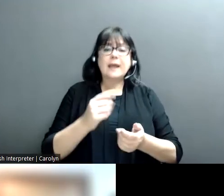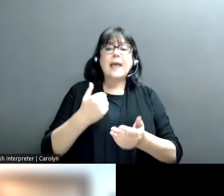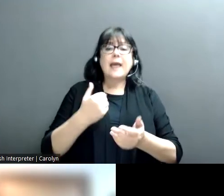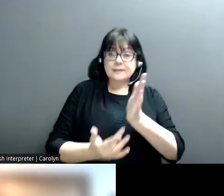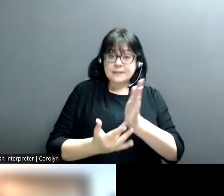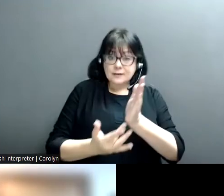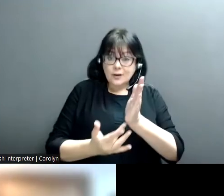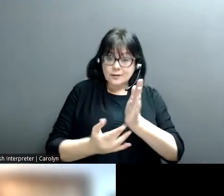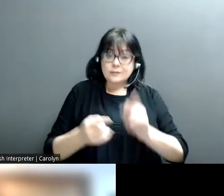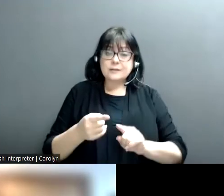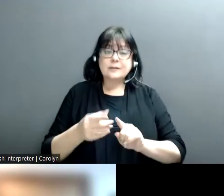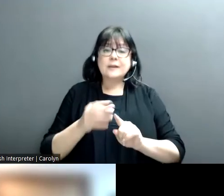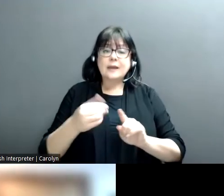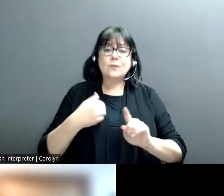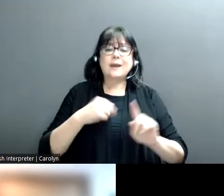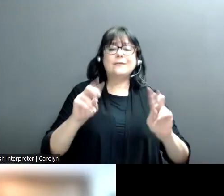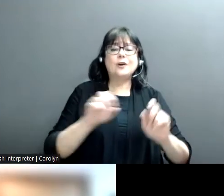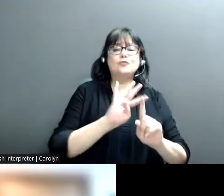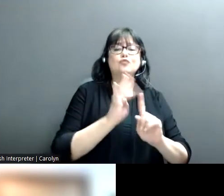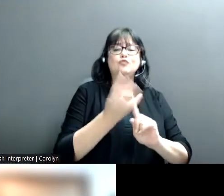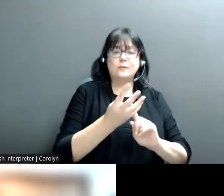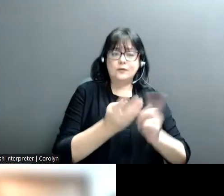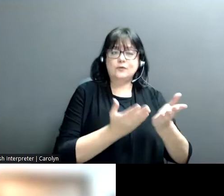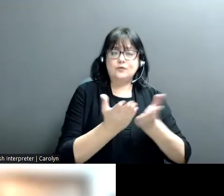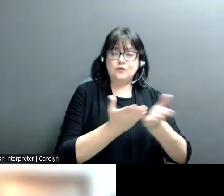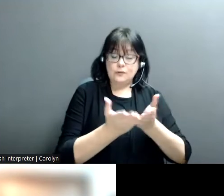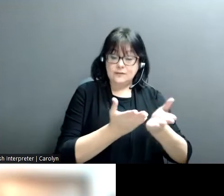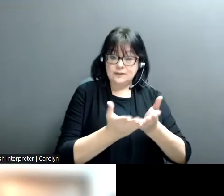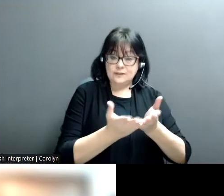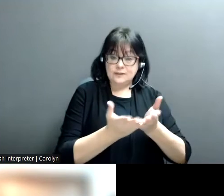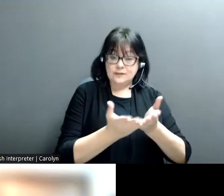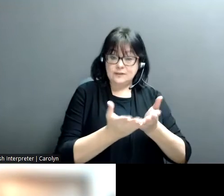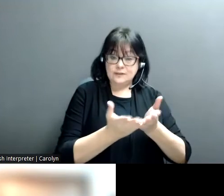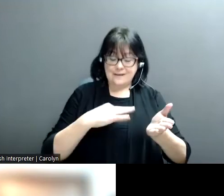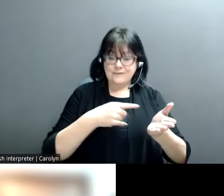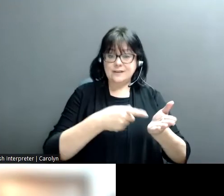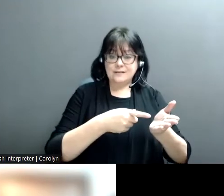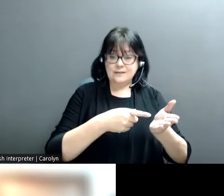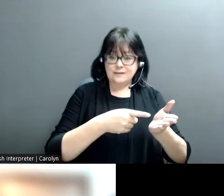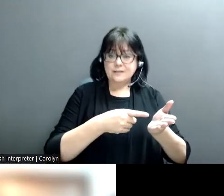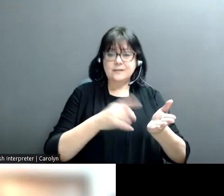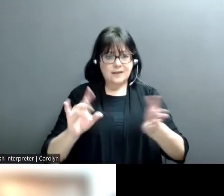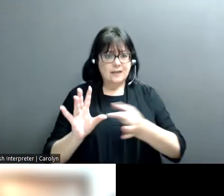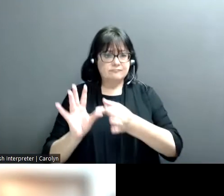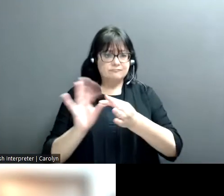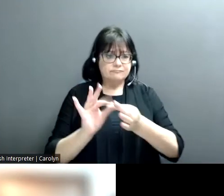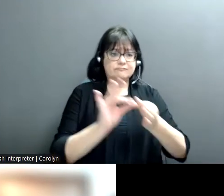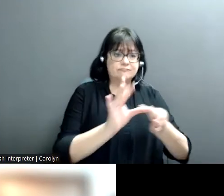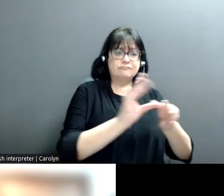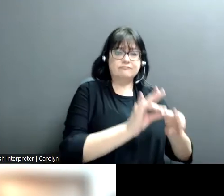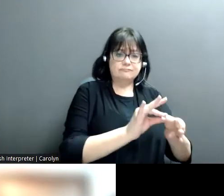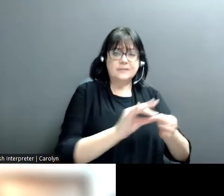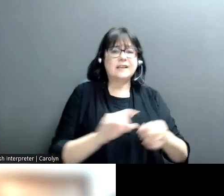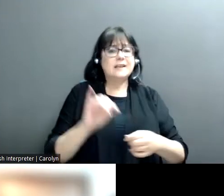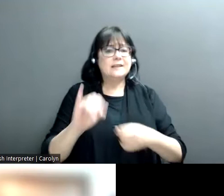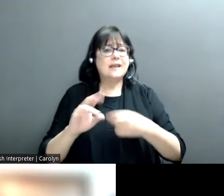wraparound response, a response service at the end. So it definitely is different, and there are more hybrid products like that